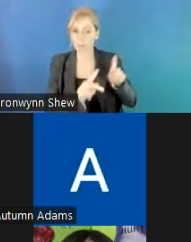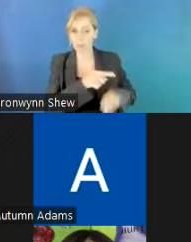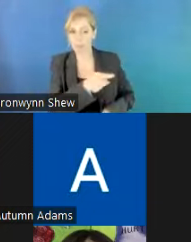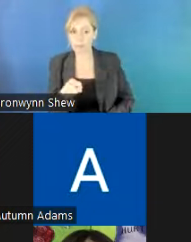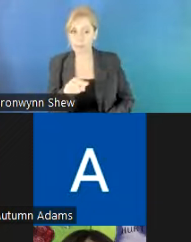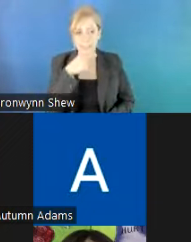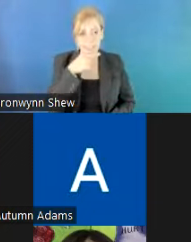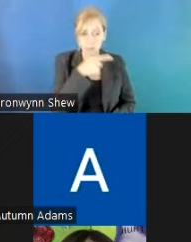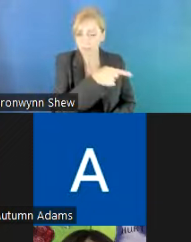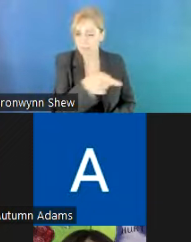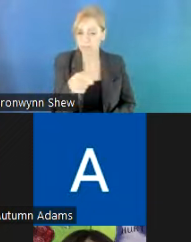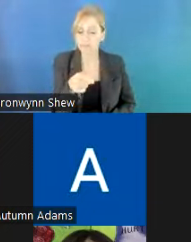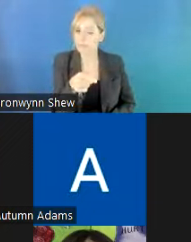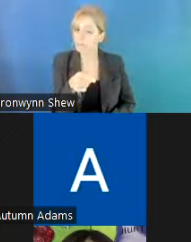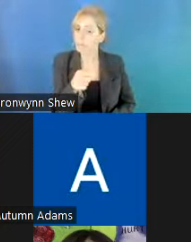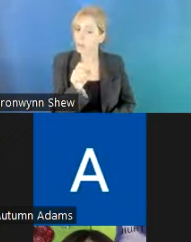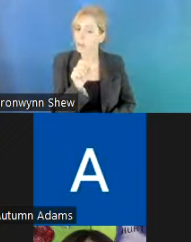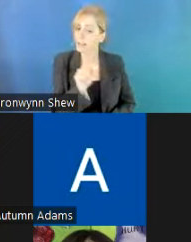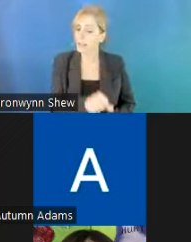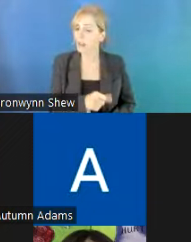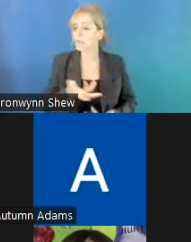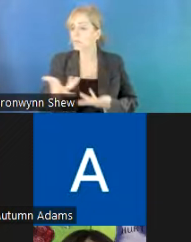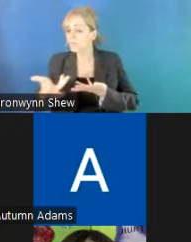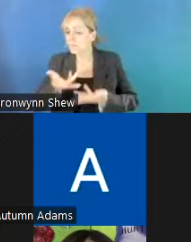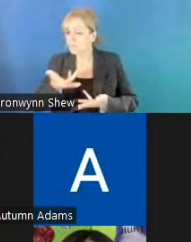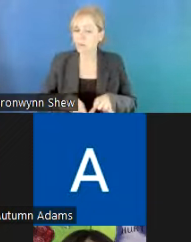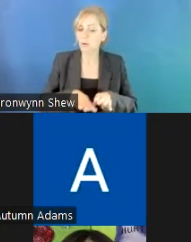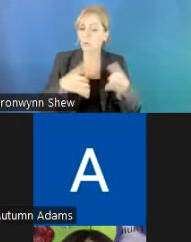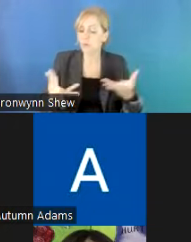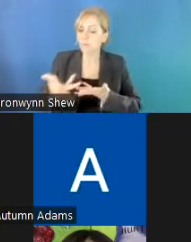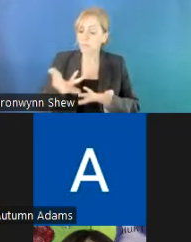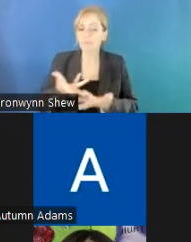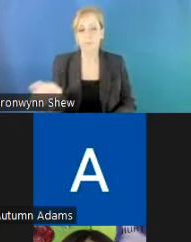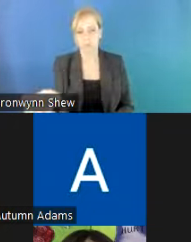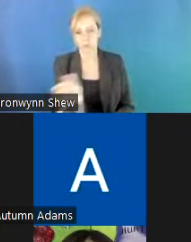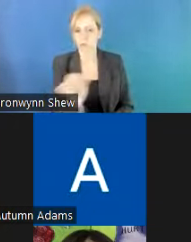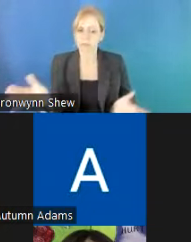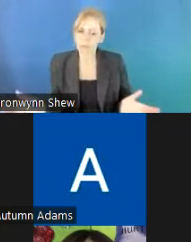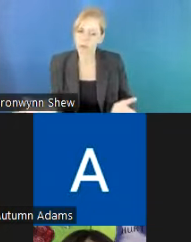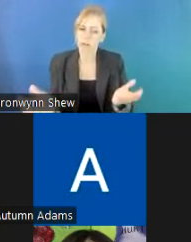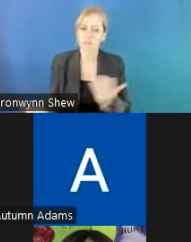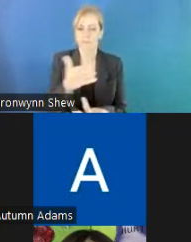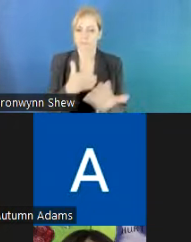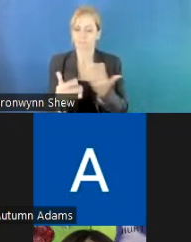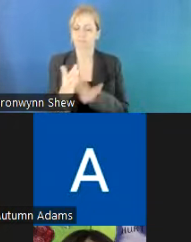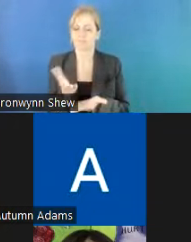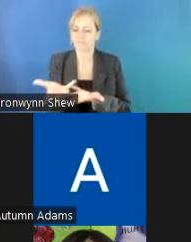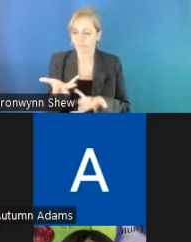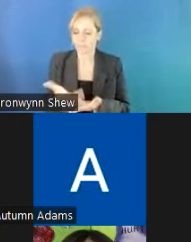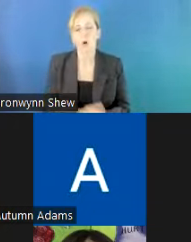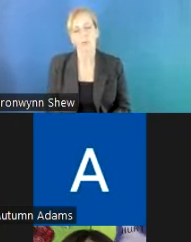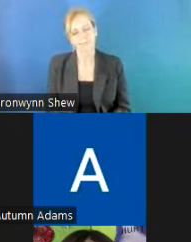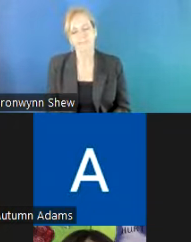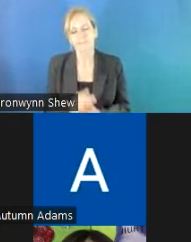to be able to open accessibility and communication with the deaf individual as well. So having that education,